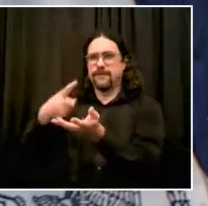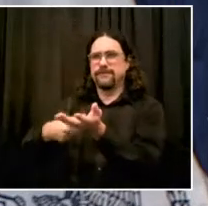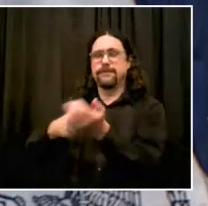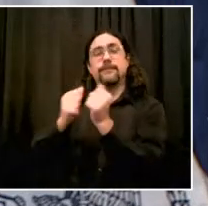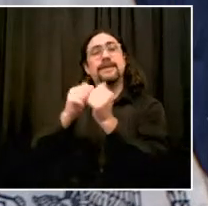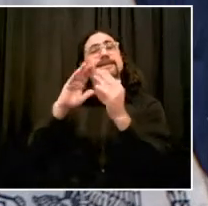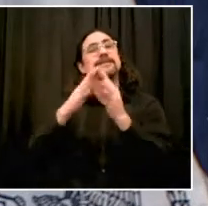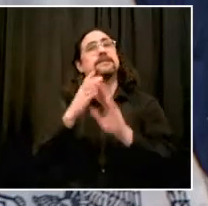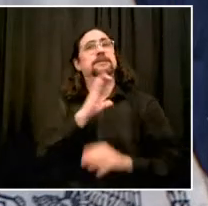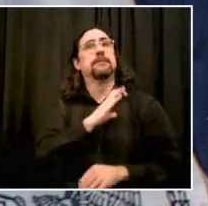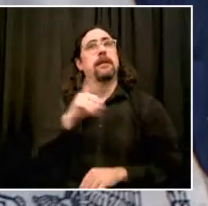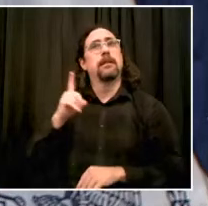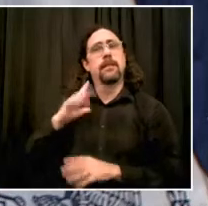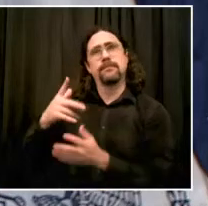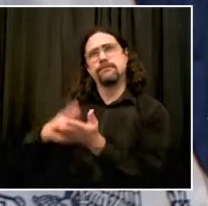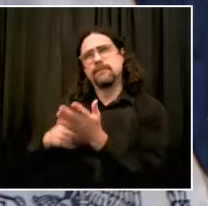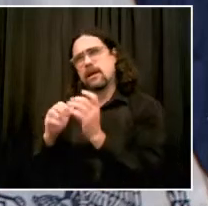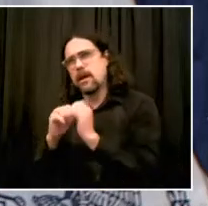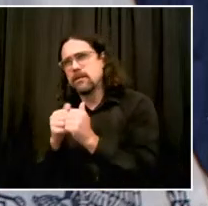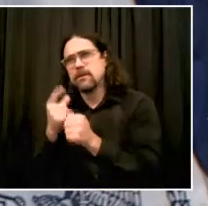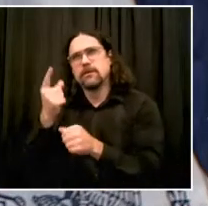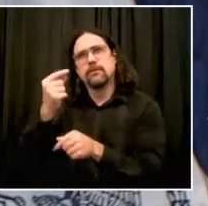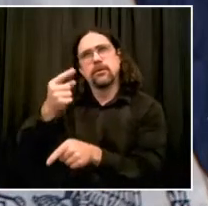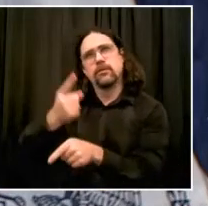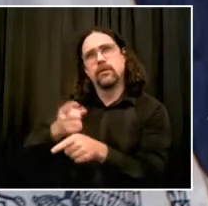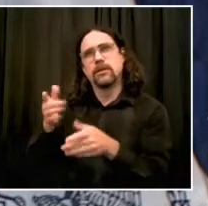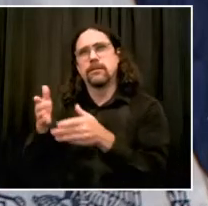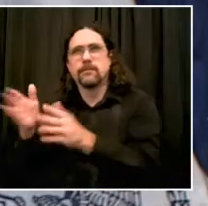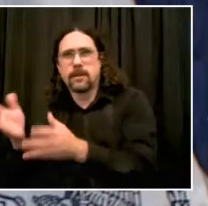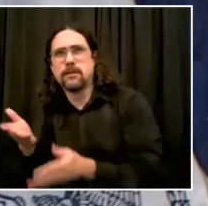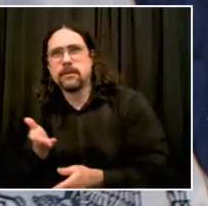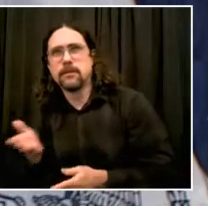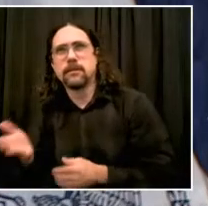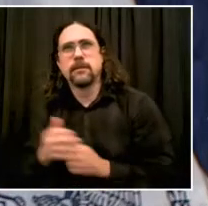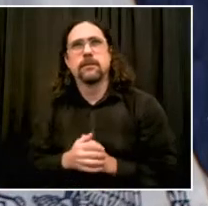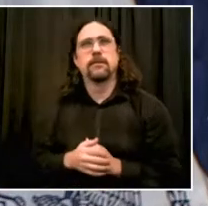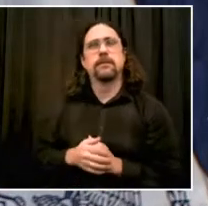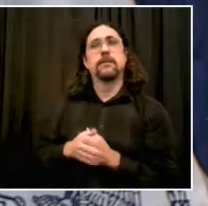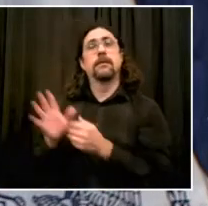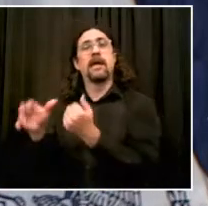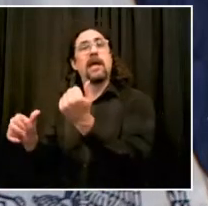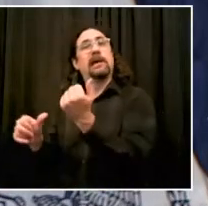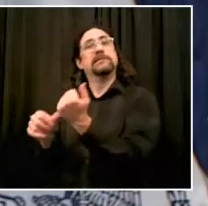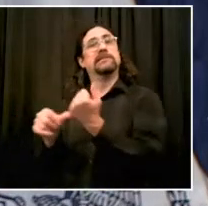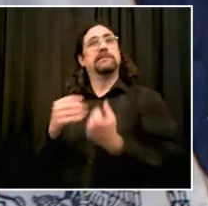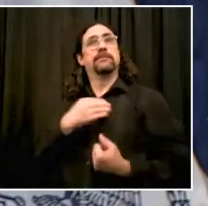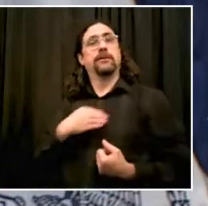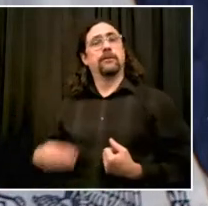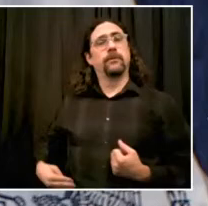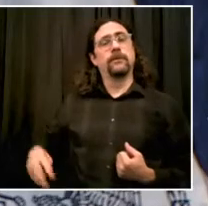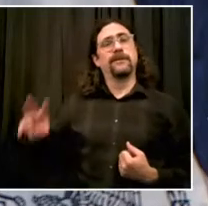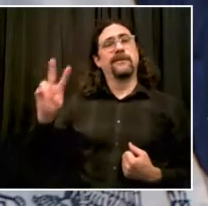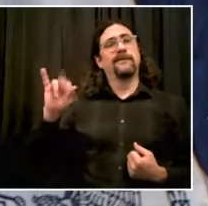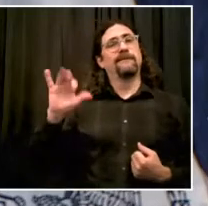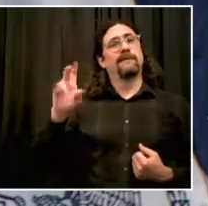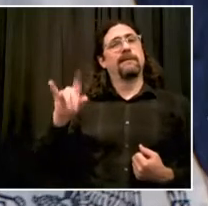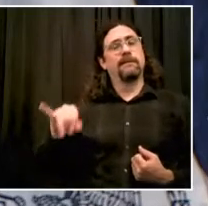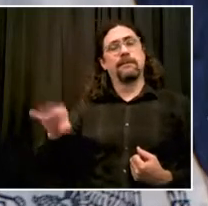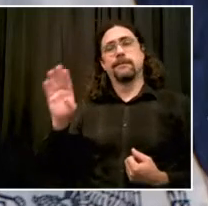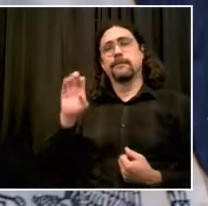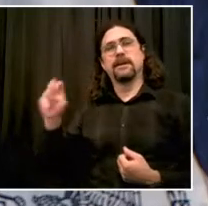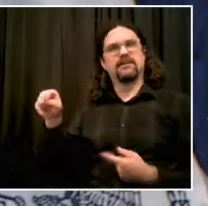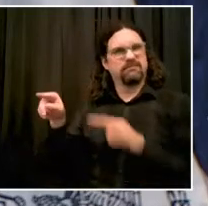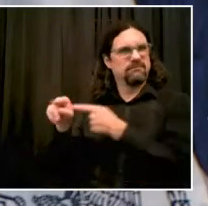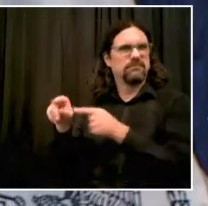leaders about how New York City is going to come back and how it's the place they should be investing now, looking forward to the future. And the business leaders